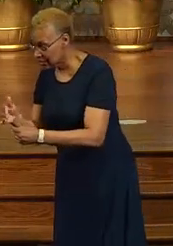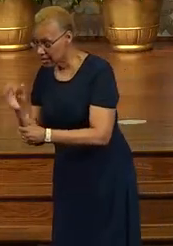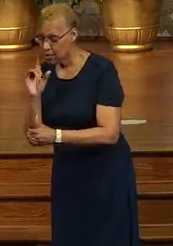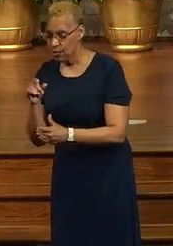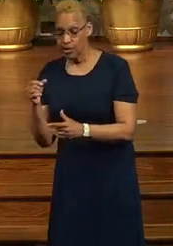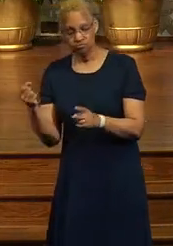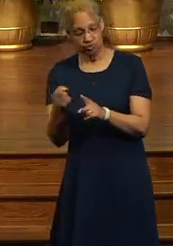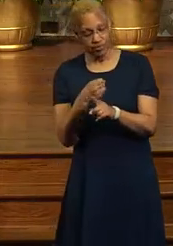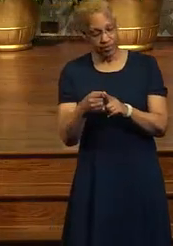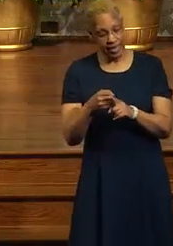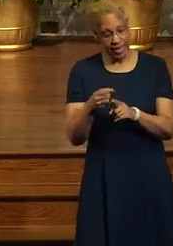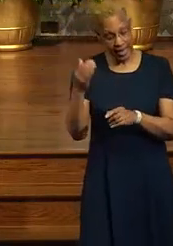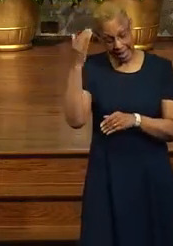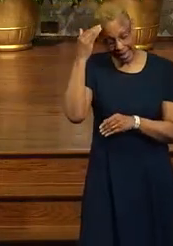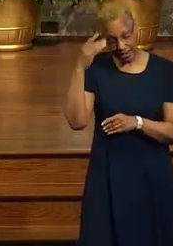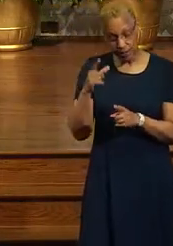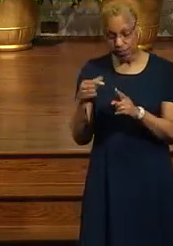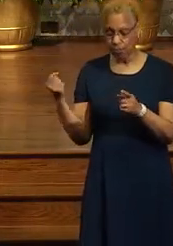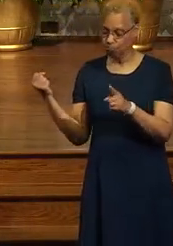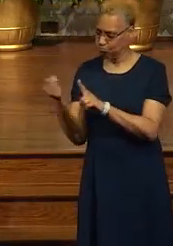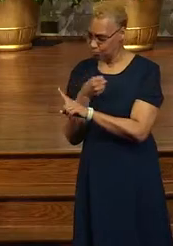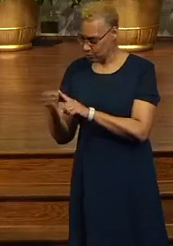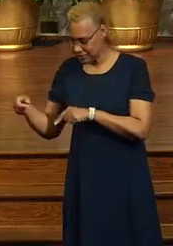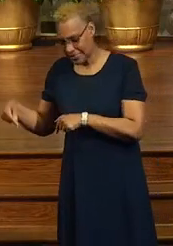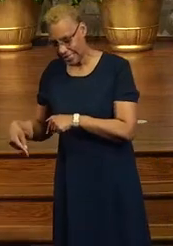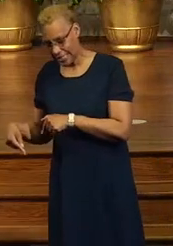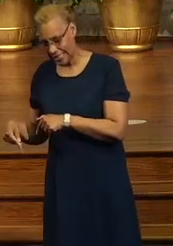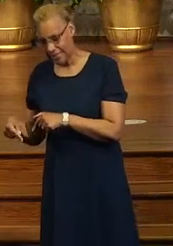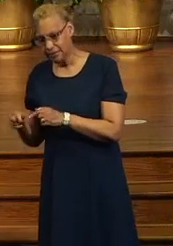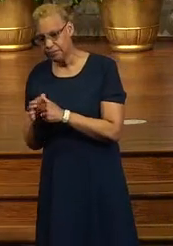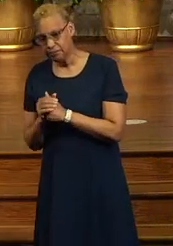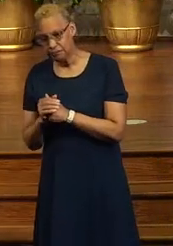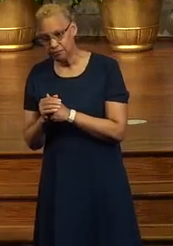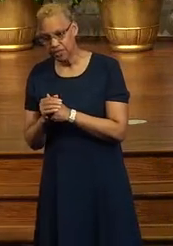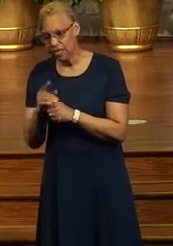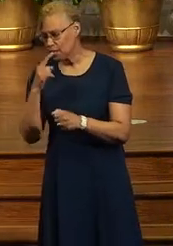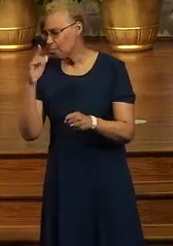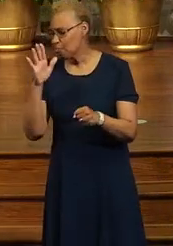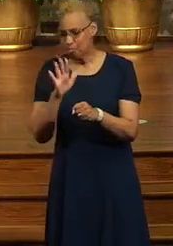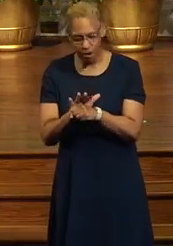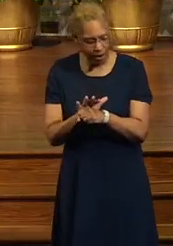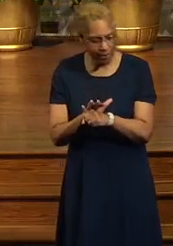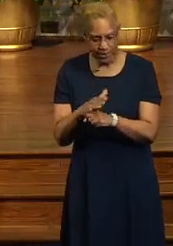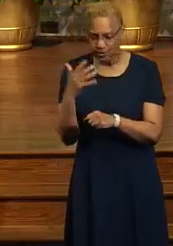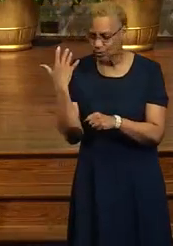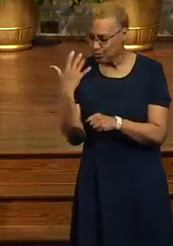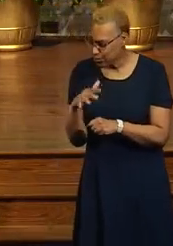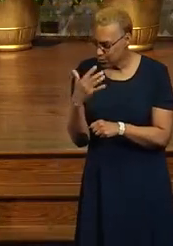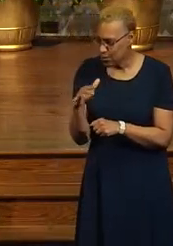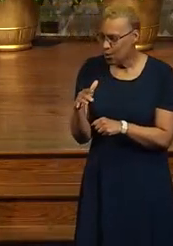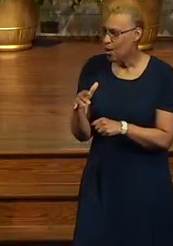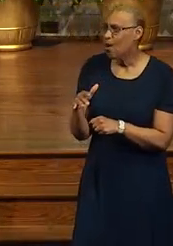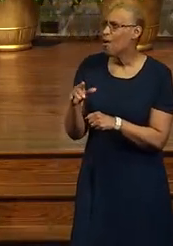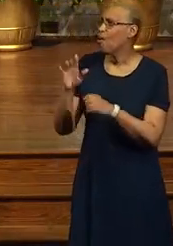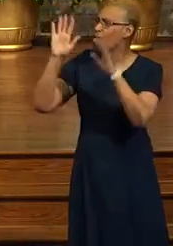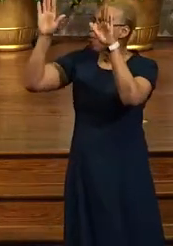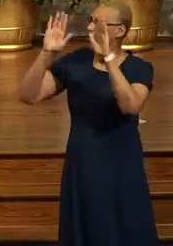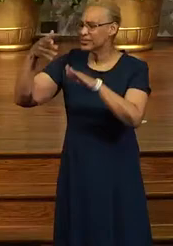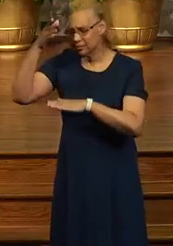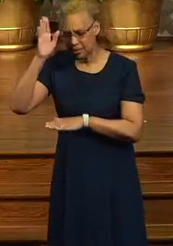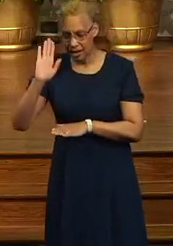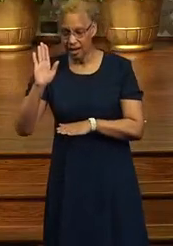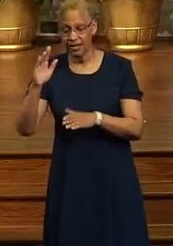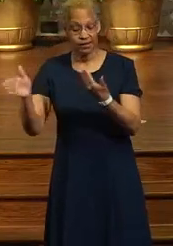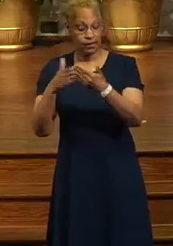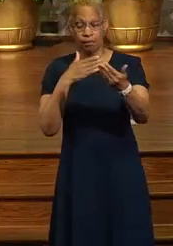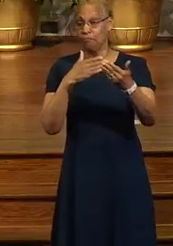his heel. What a promise. What a God. No matter what you do, you may have